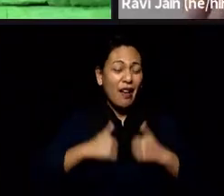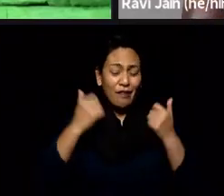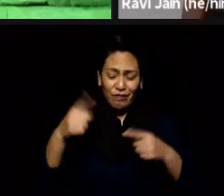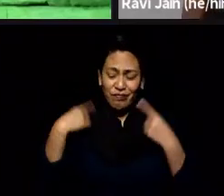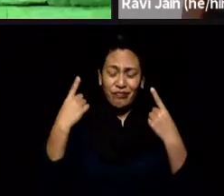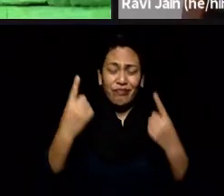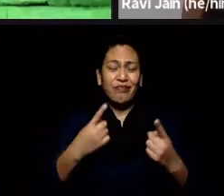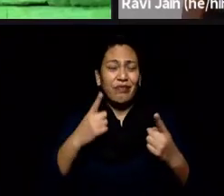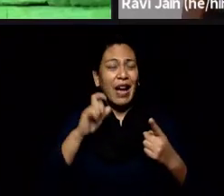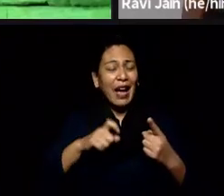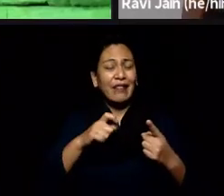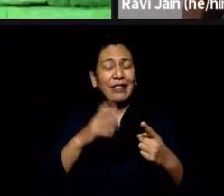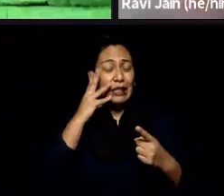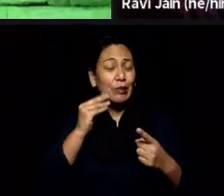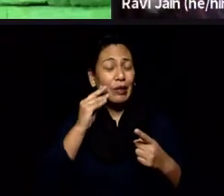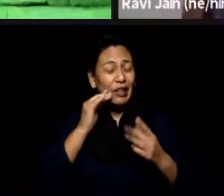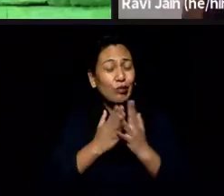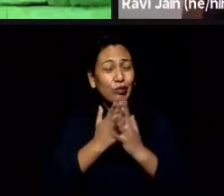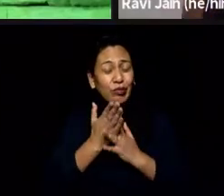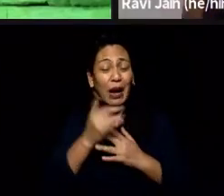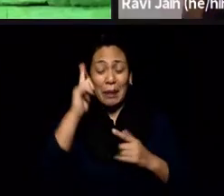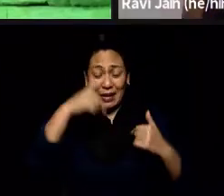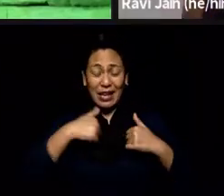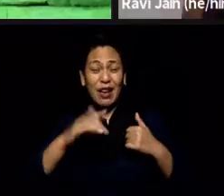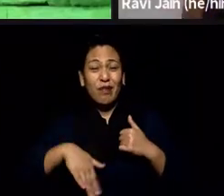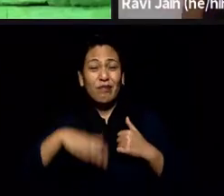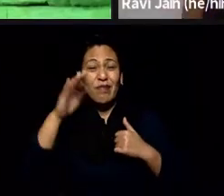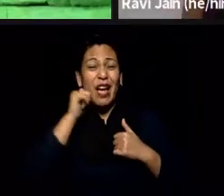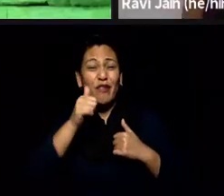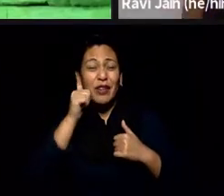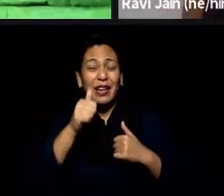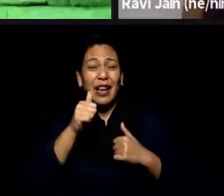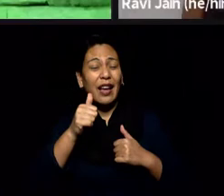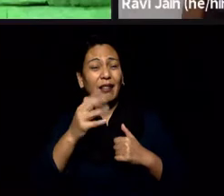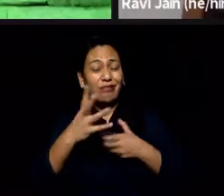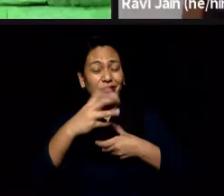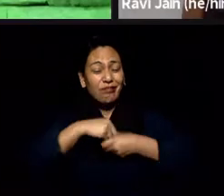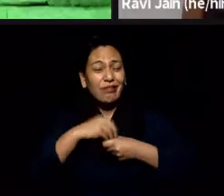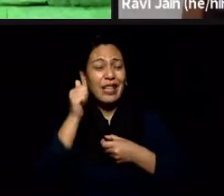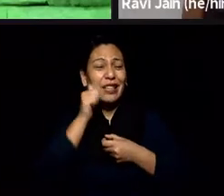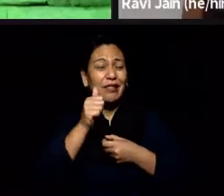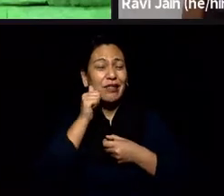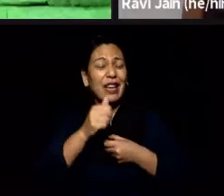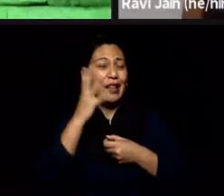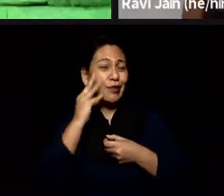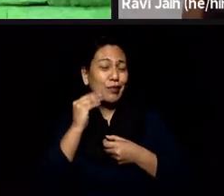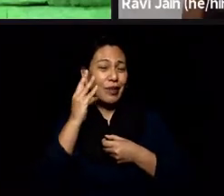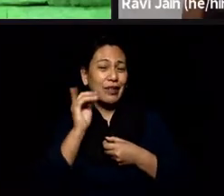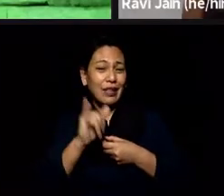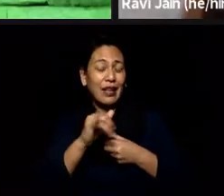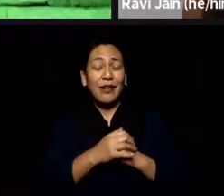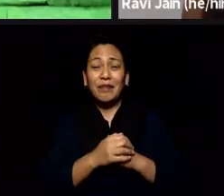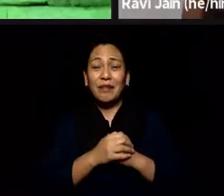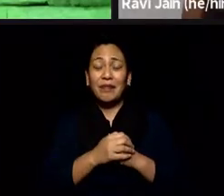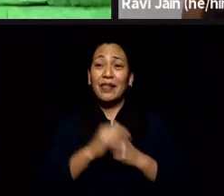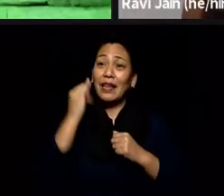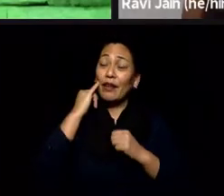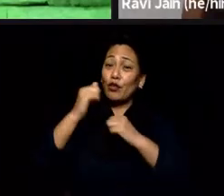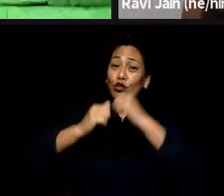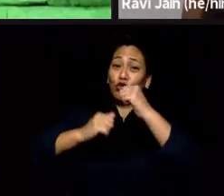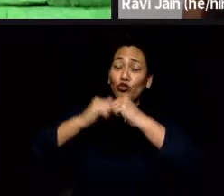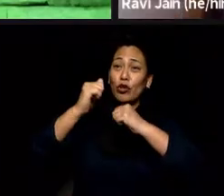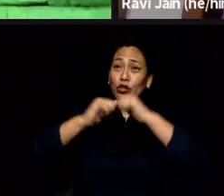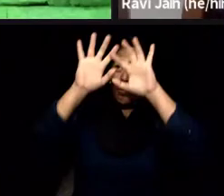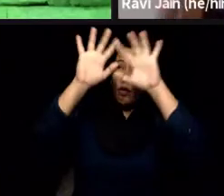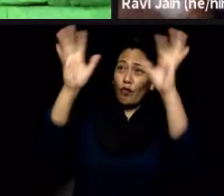arrogance in this country. I grew up every day with it. And then, you know, from a structural point, if we're looking at leadership,